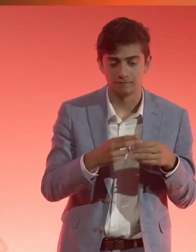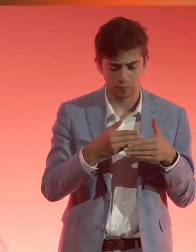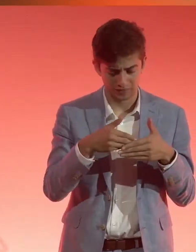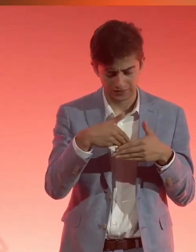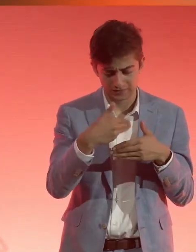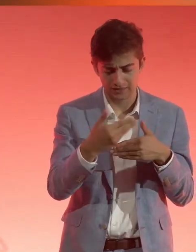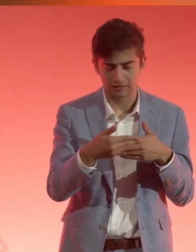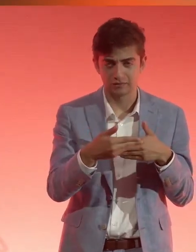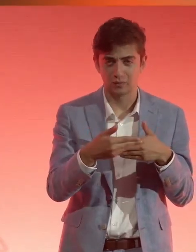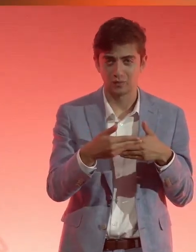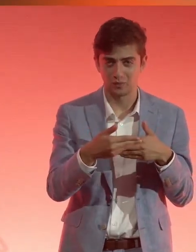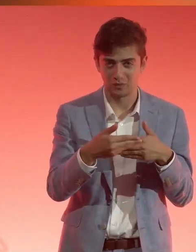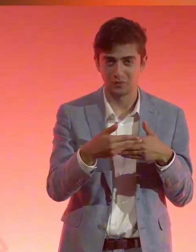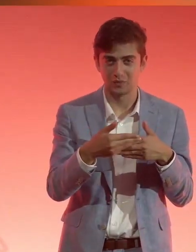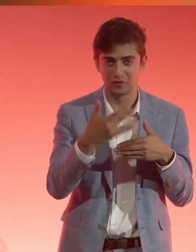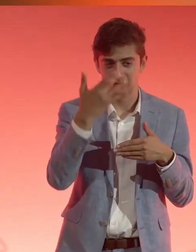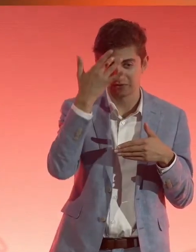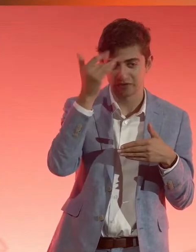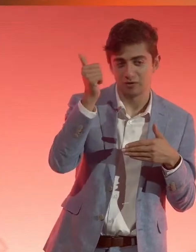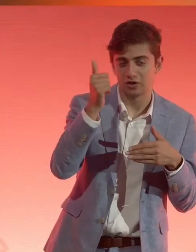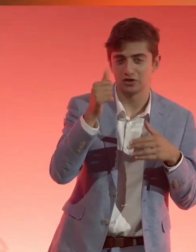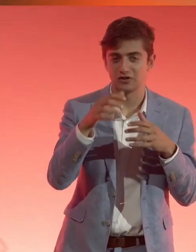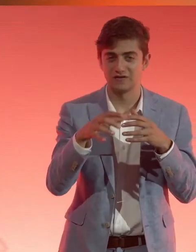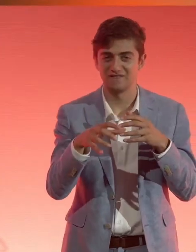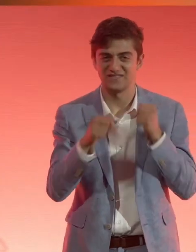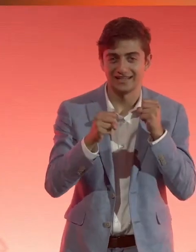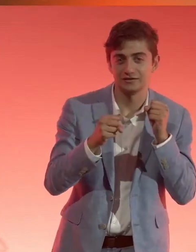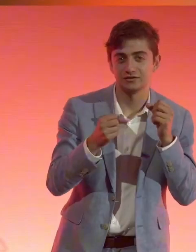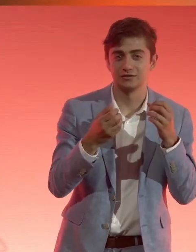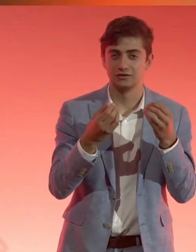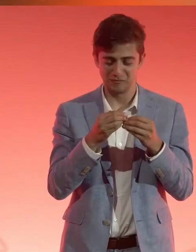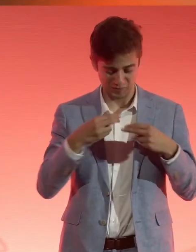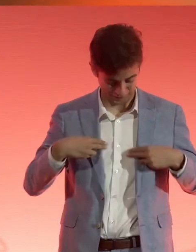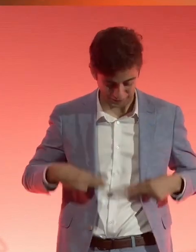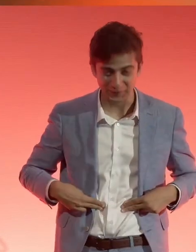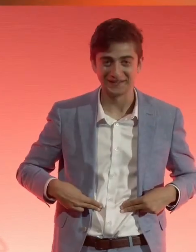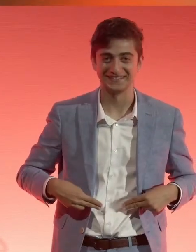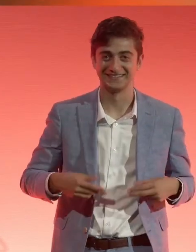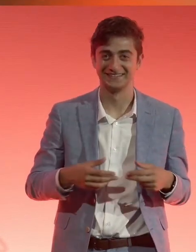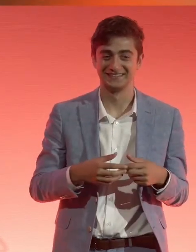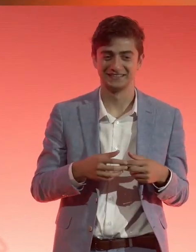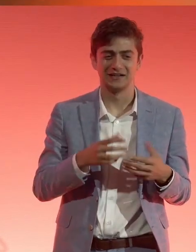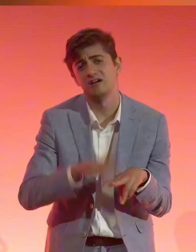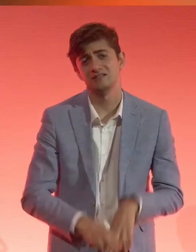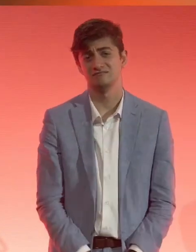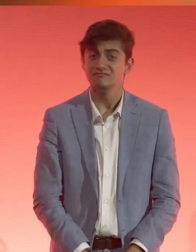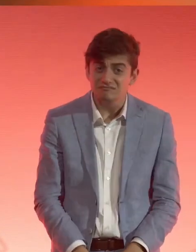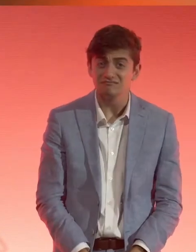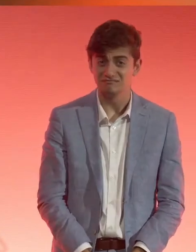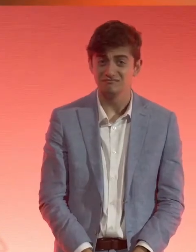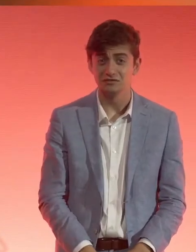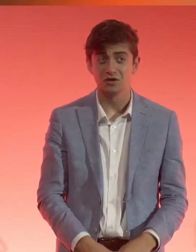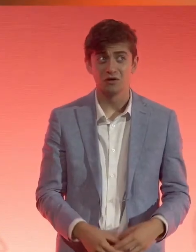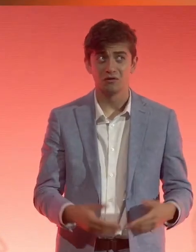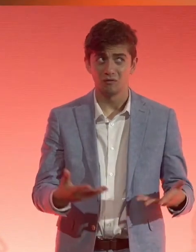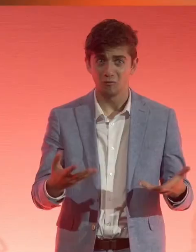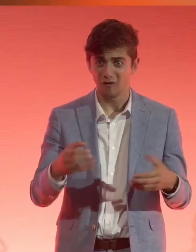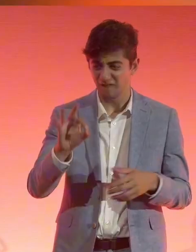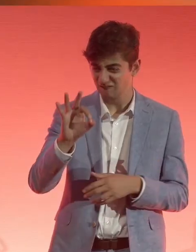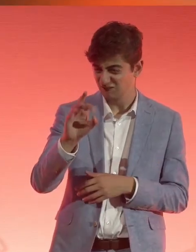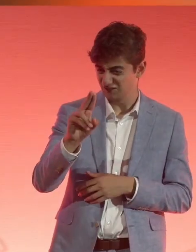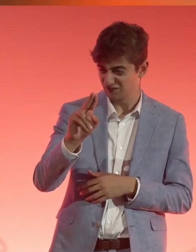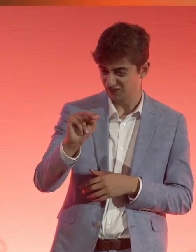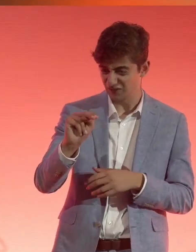ahead is smarter, faster, and more human, and just a whole lot more fun. So let's bring that fun back